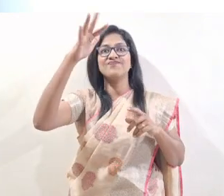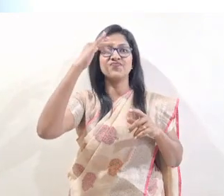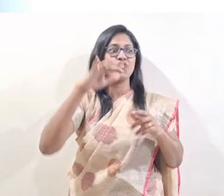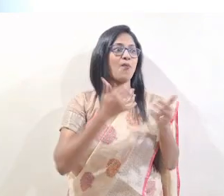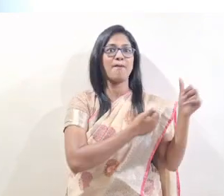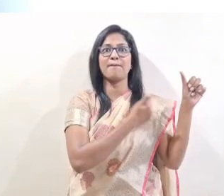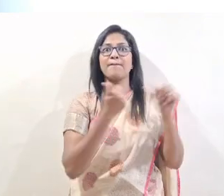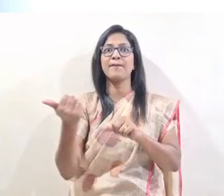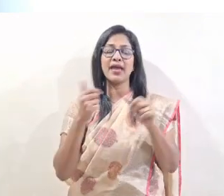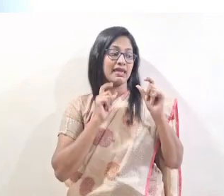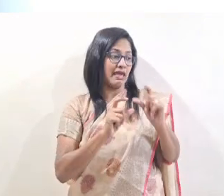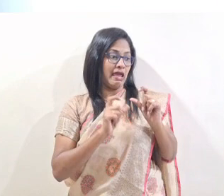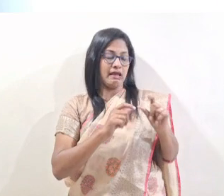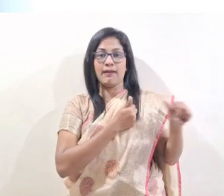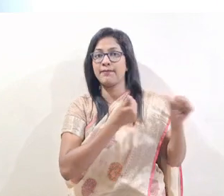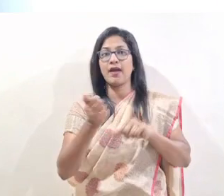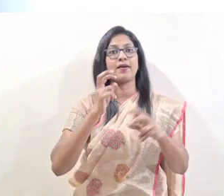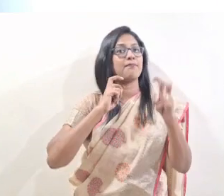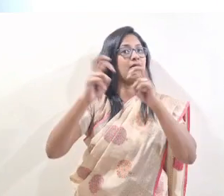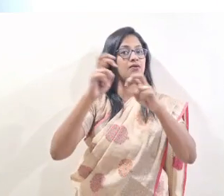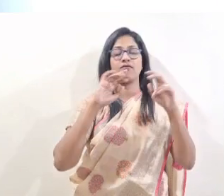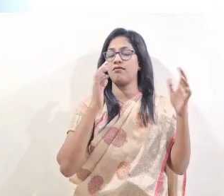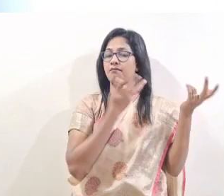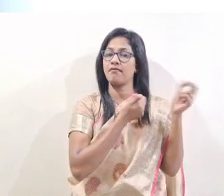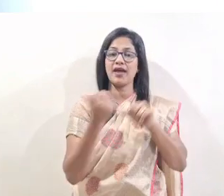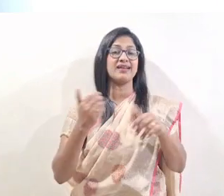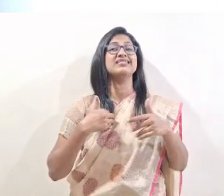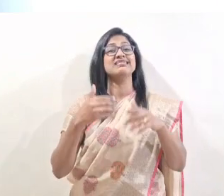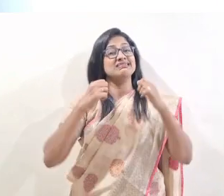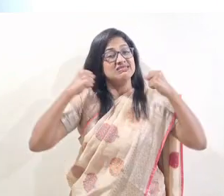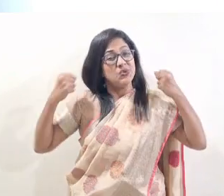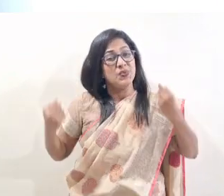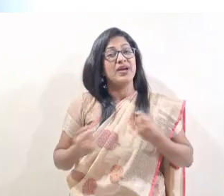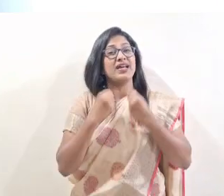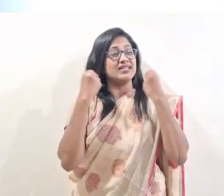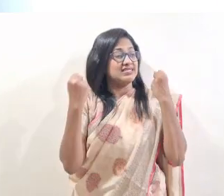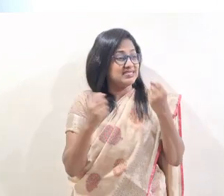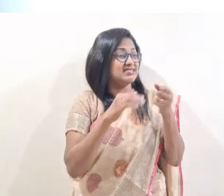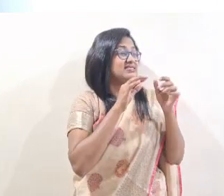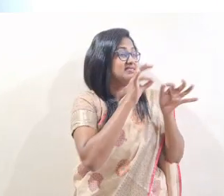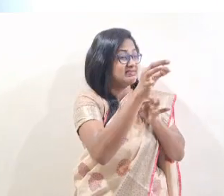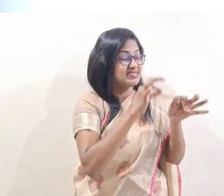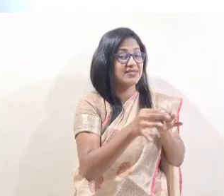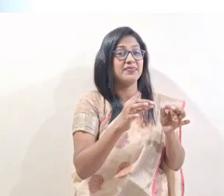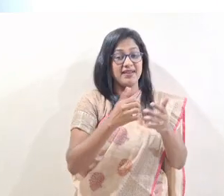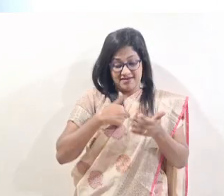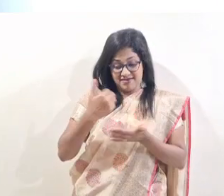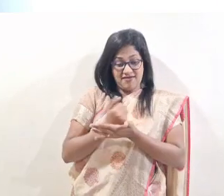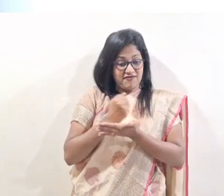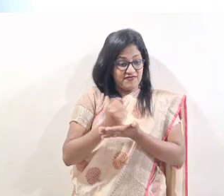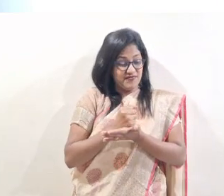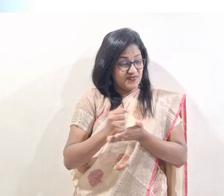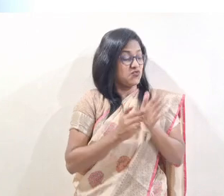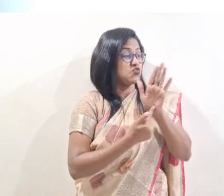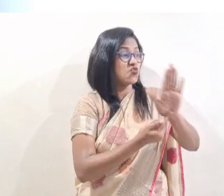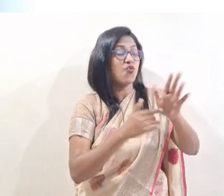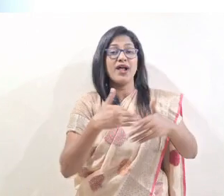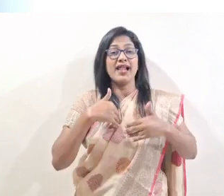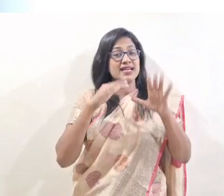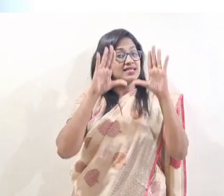back to metro. And we had to put in a lot of efforts to convince them, keeping the practices and showing them the lot